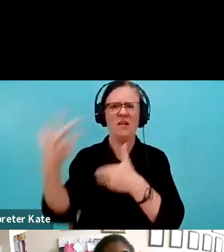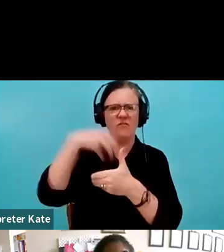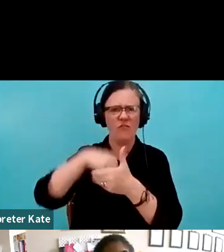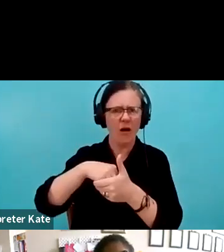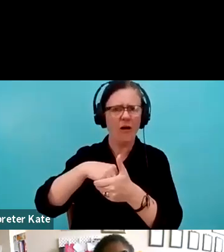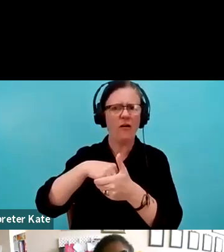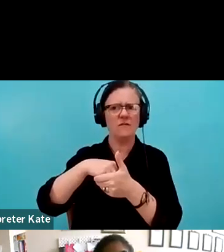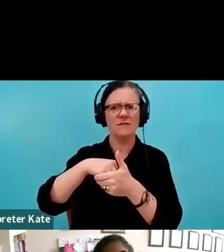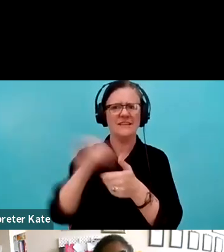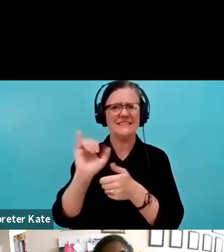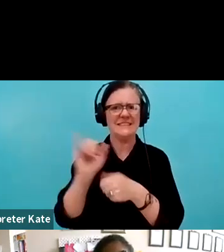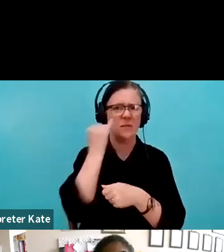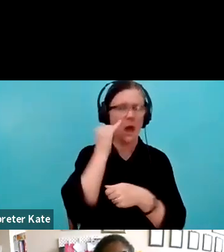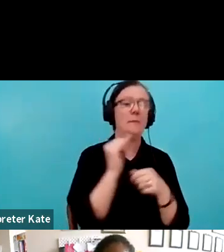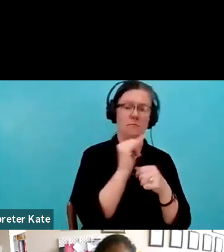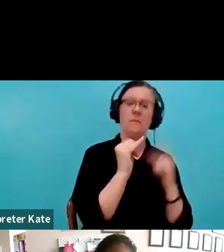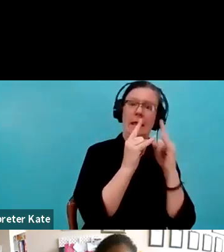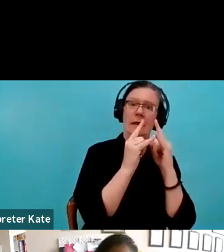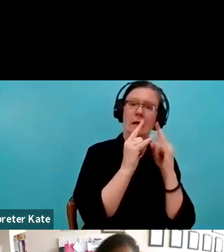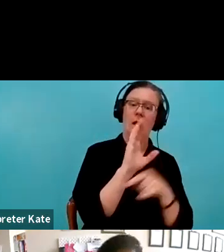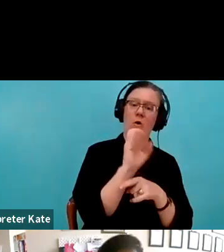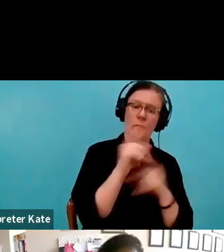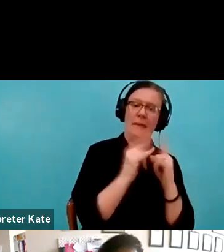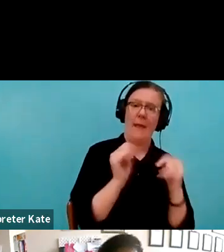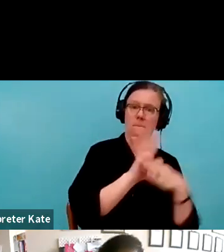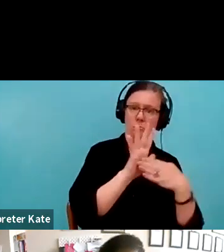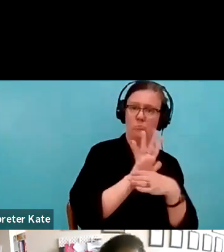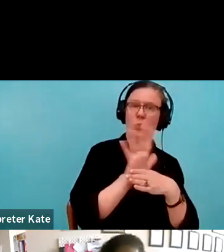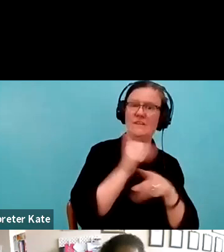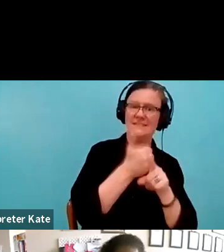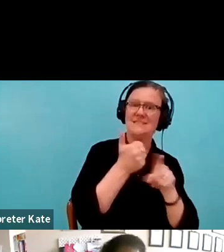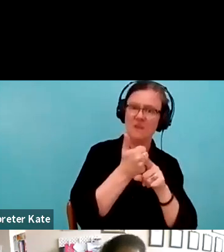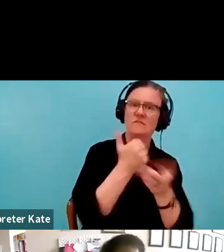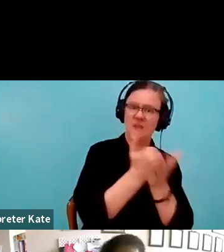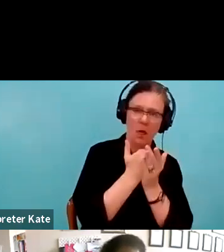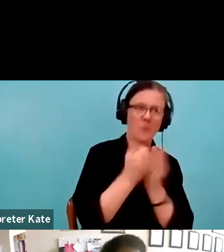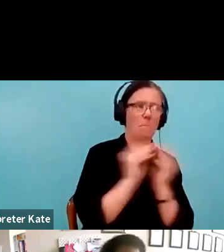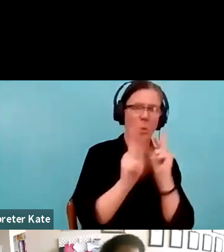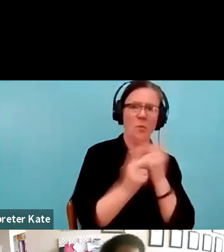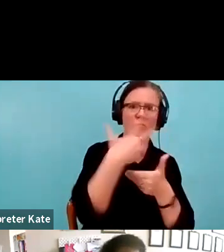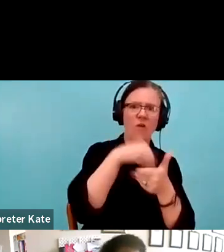Camp is certainly doing that in a very big way on Netflix, but how do we continue that?